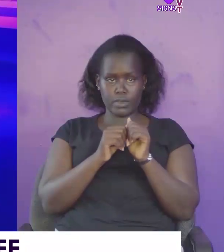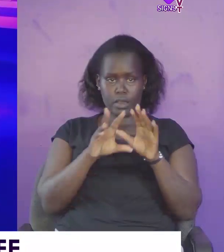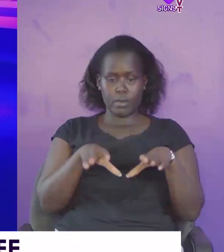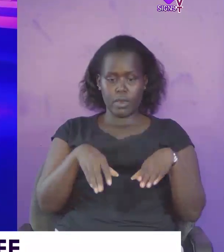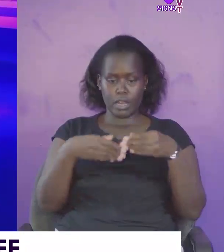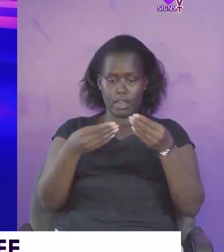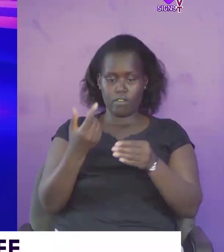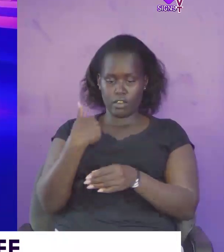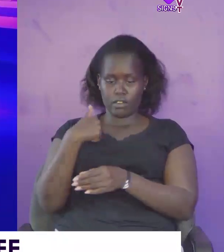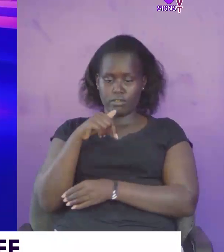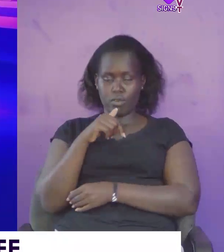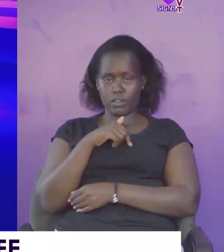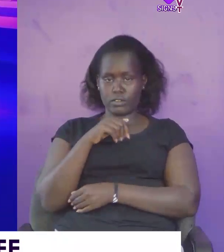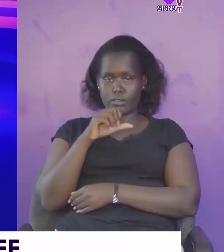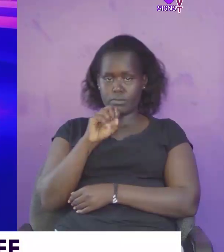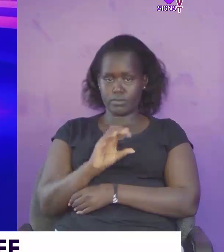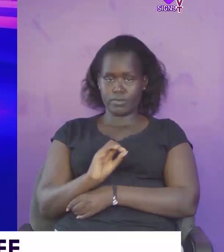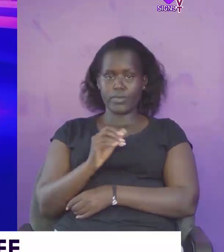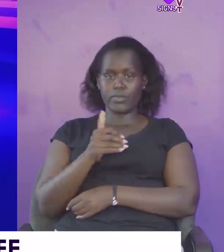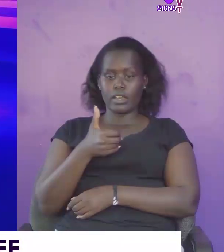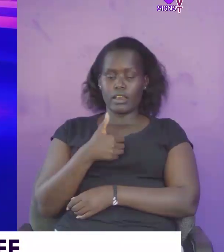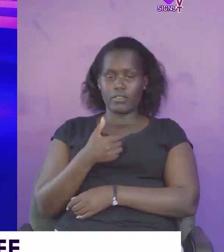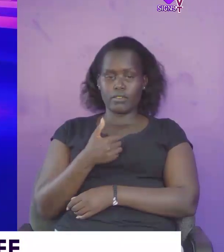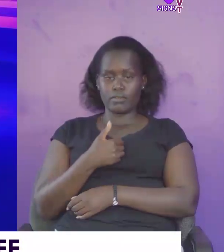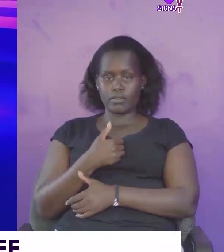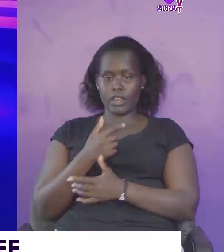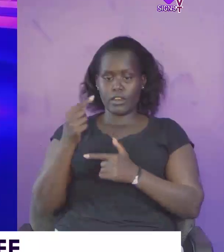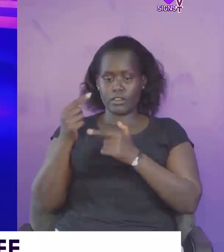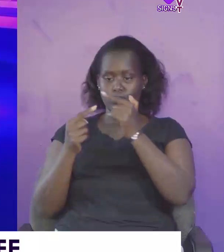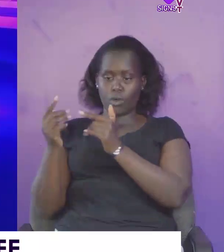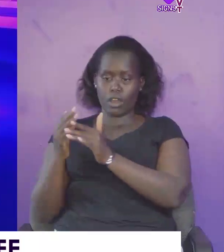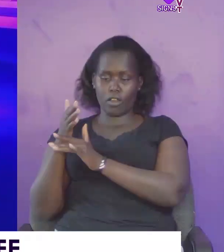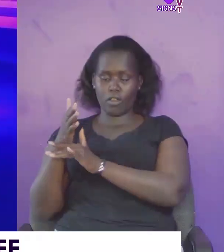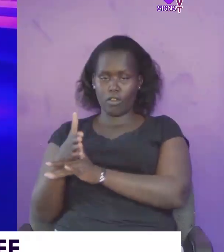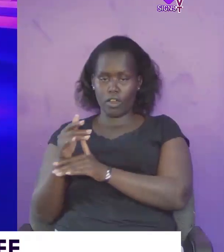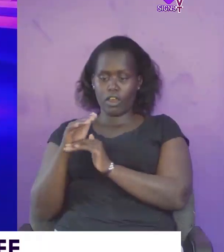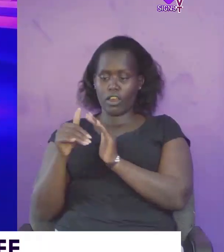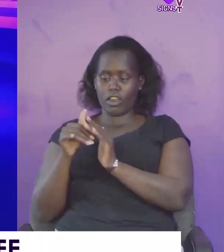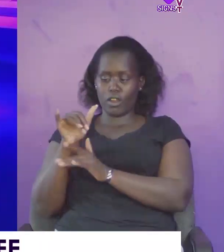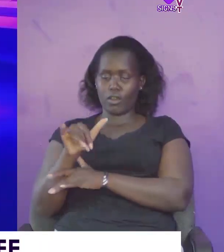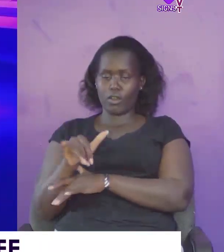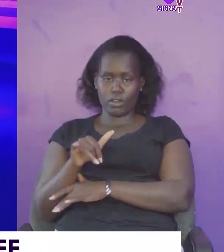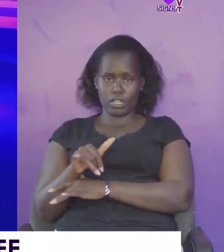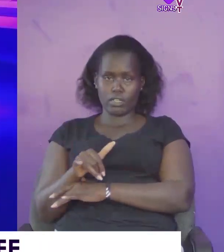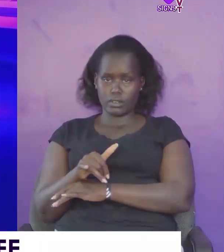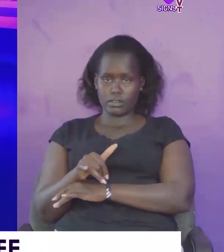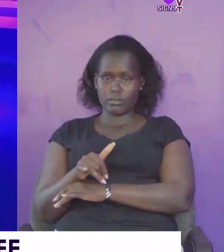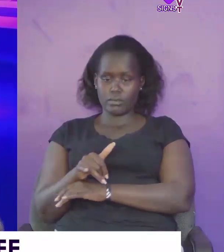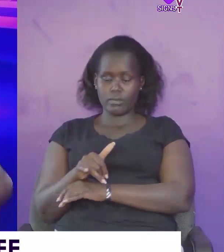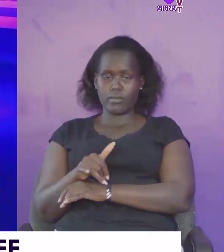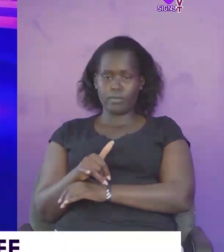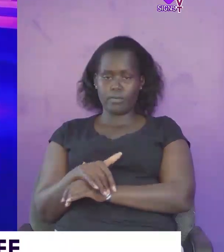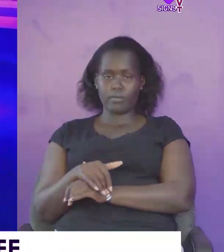shoulders. So we have to overcome all that we overcome what we are